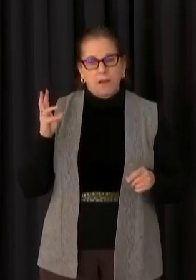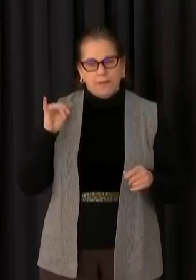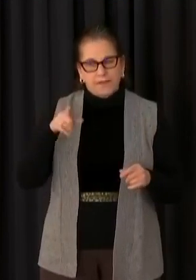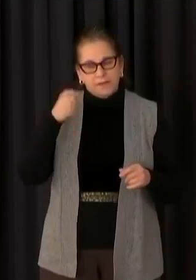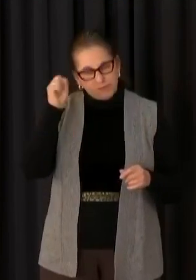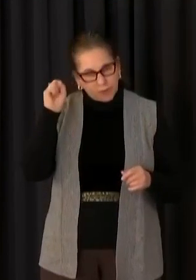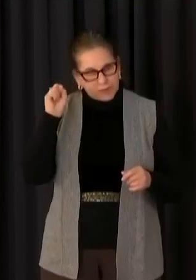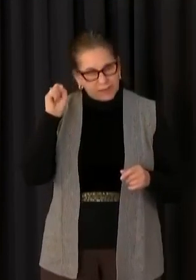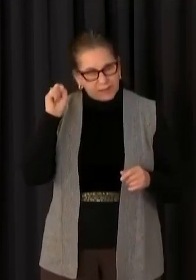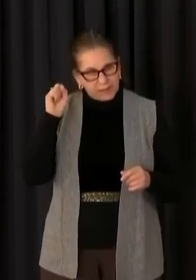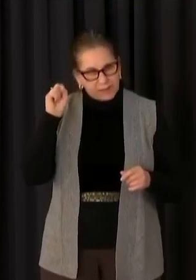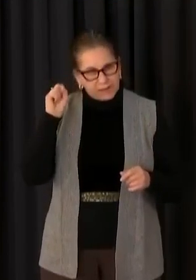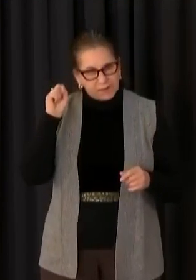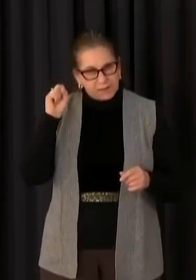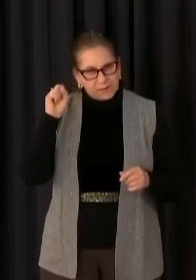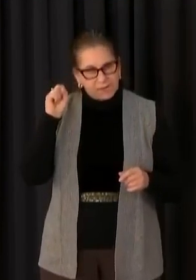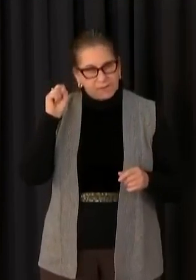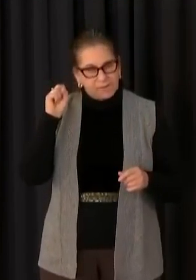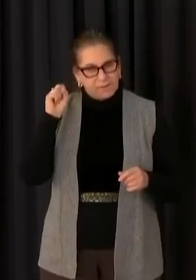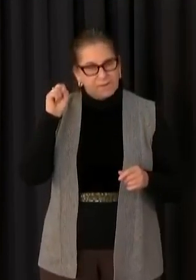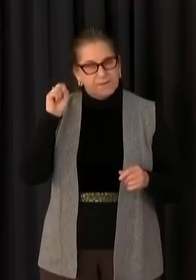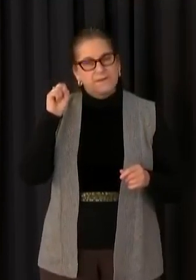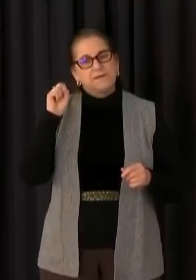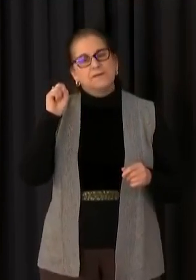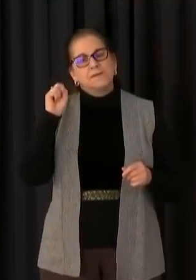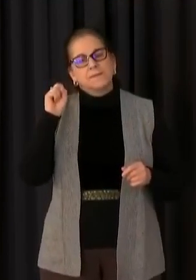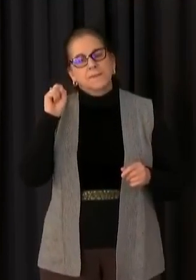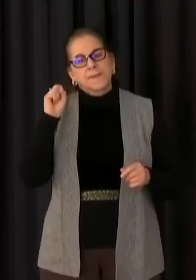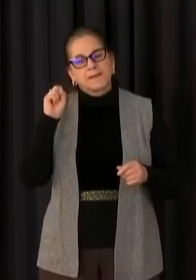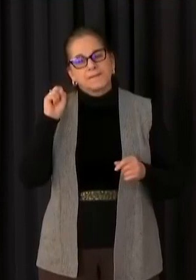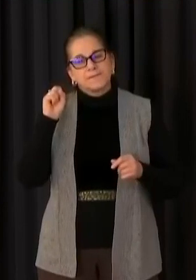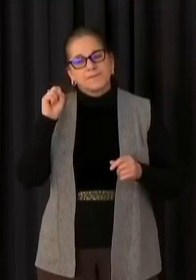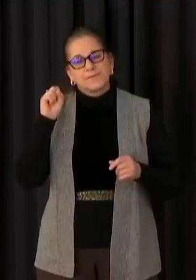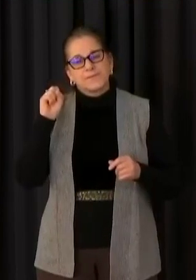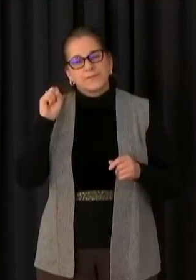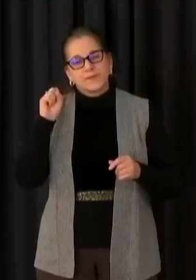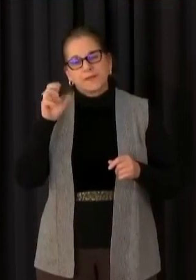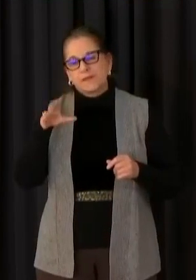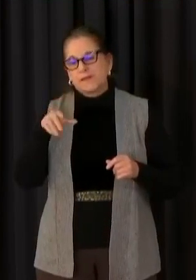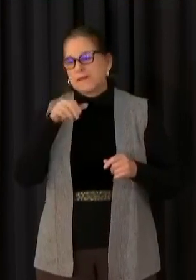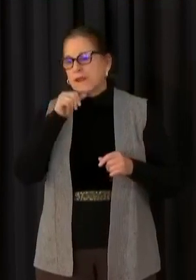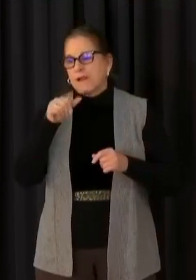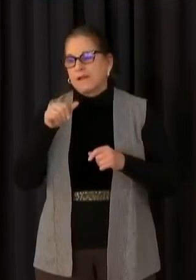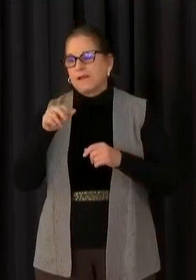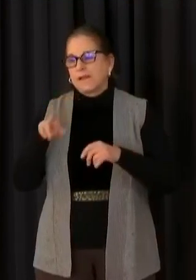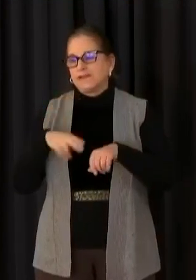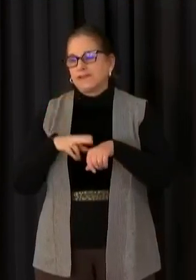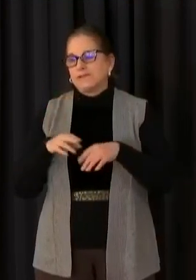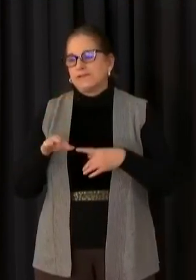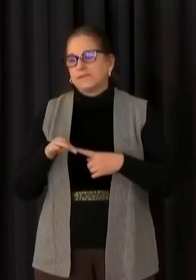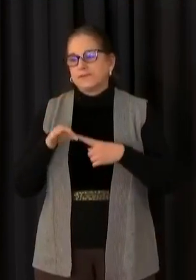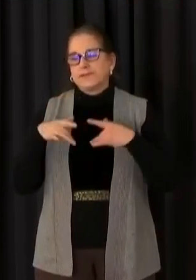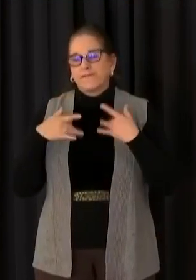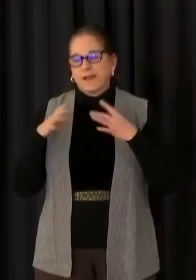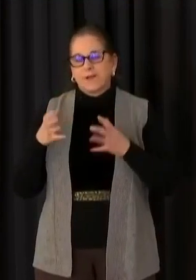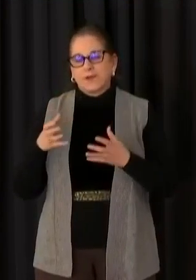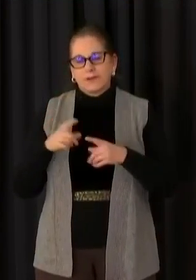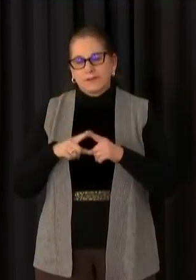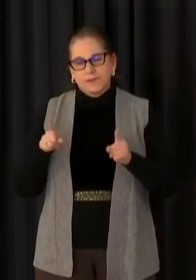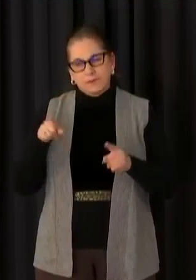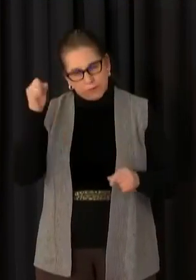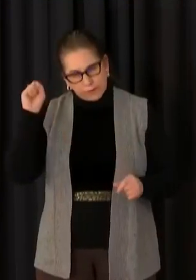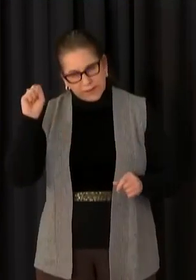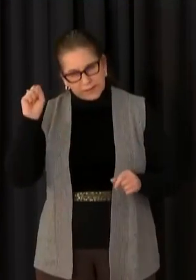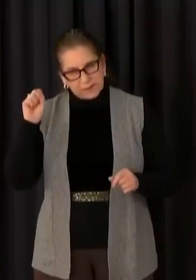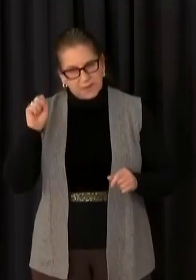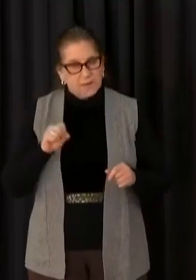did not fall into a national special event category. The inauguration of the president